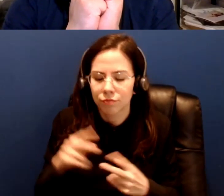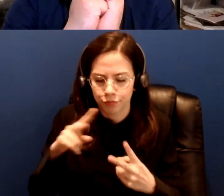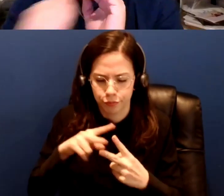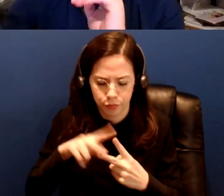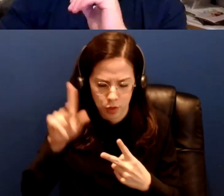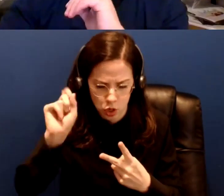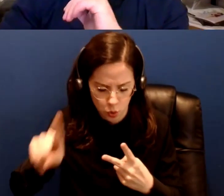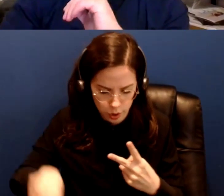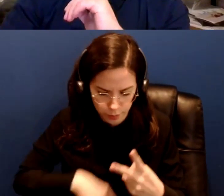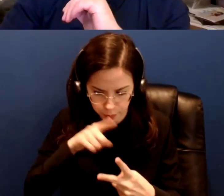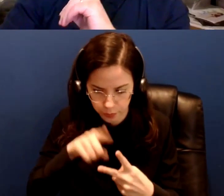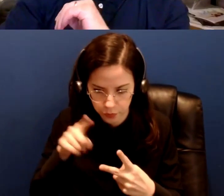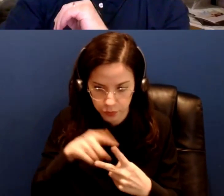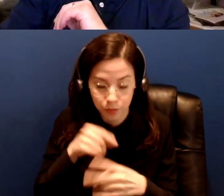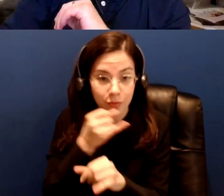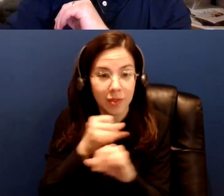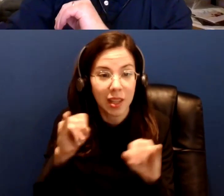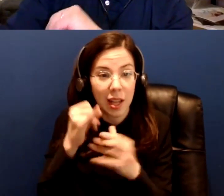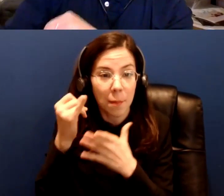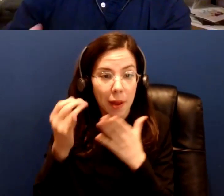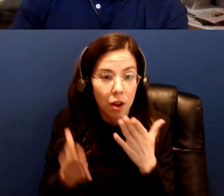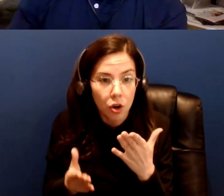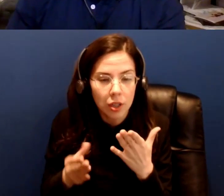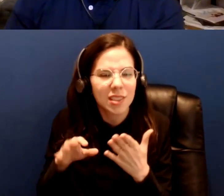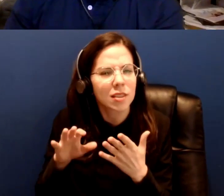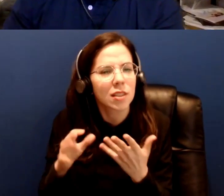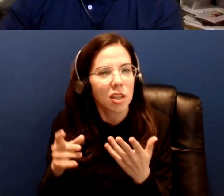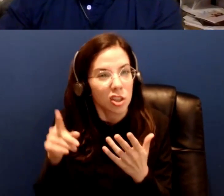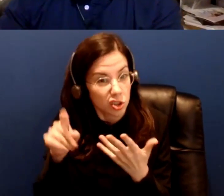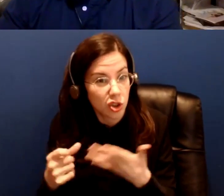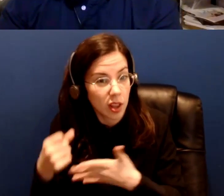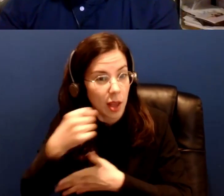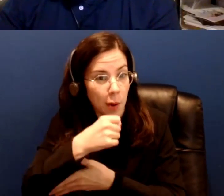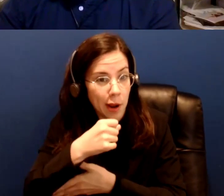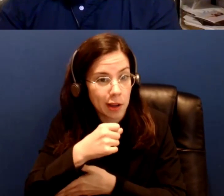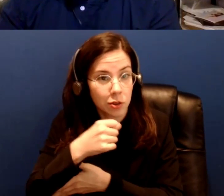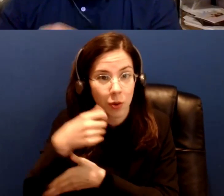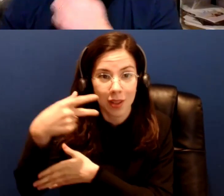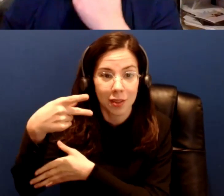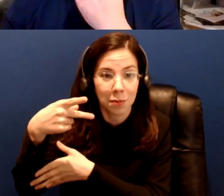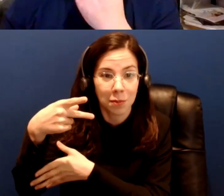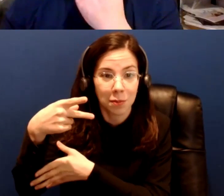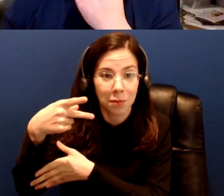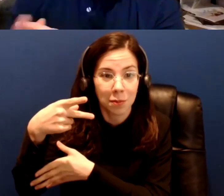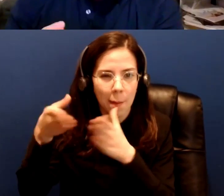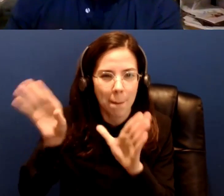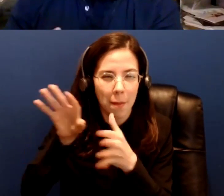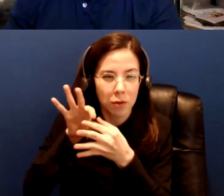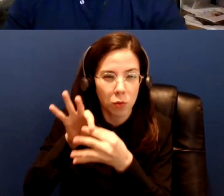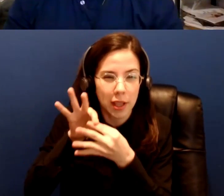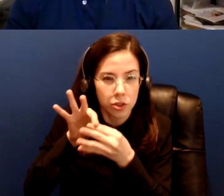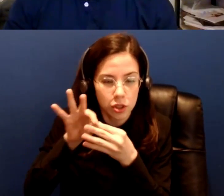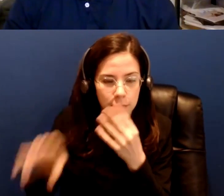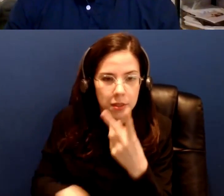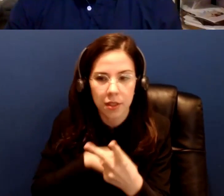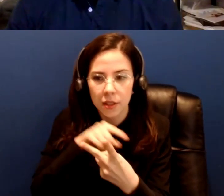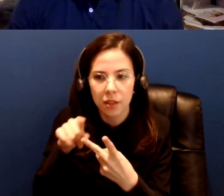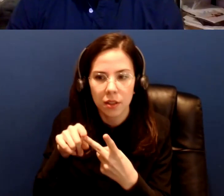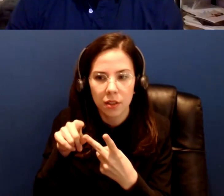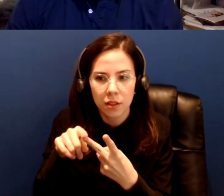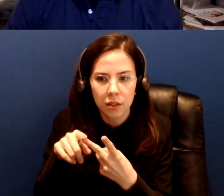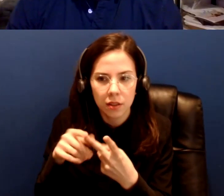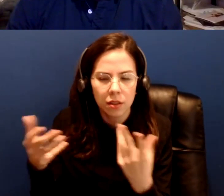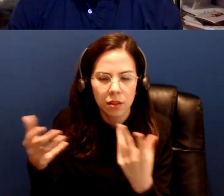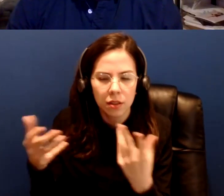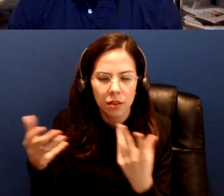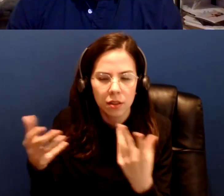much should independent artists prioritize PR efforts? And what is the best approach